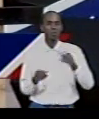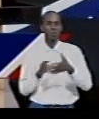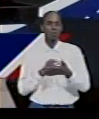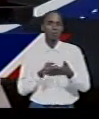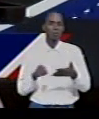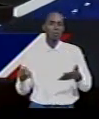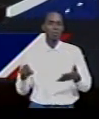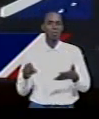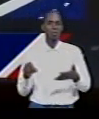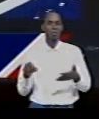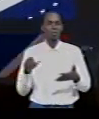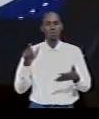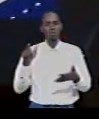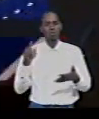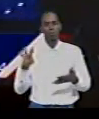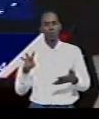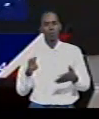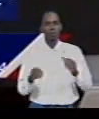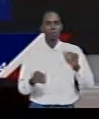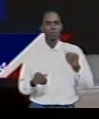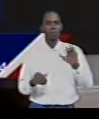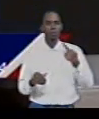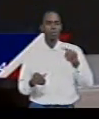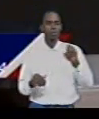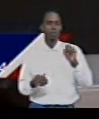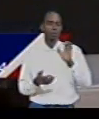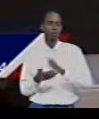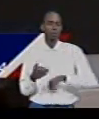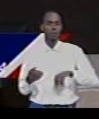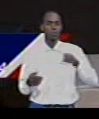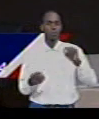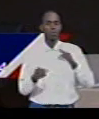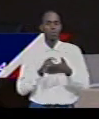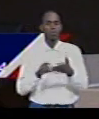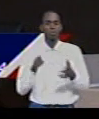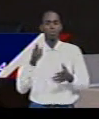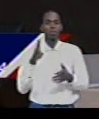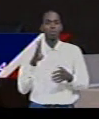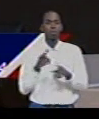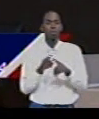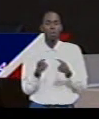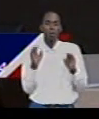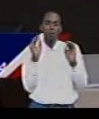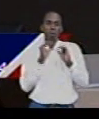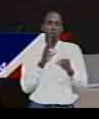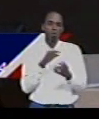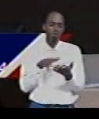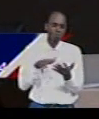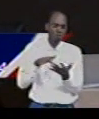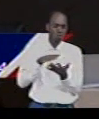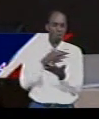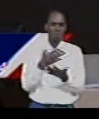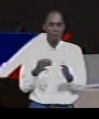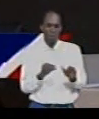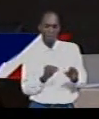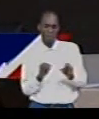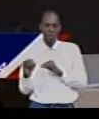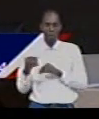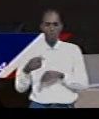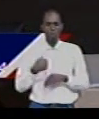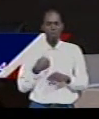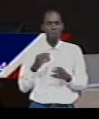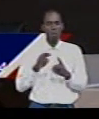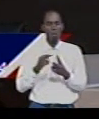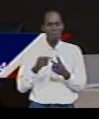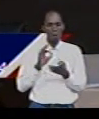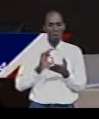from verse 24. Acts chapter 20 verse 24, but none of these things move me, neither count